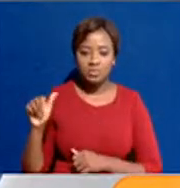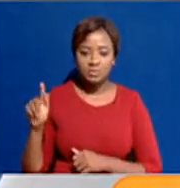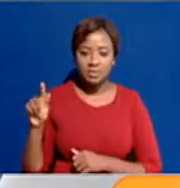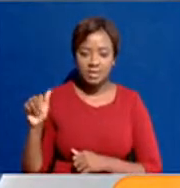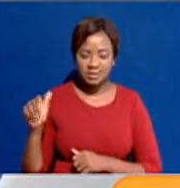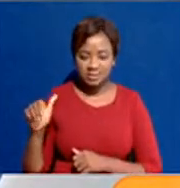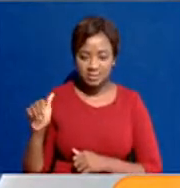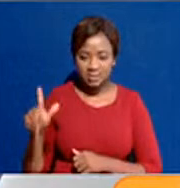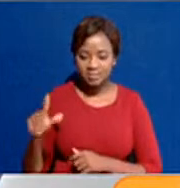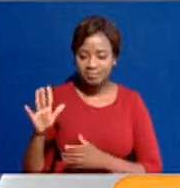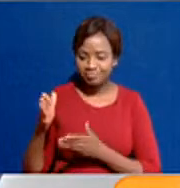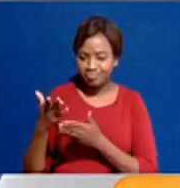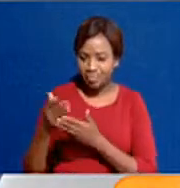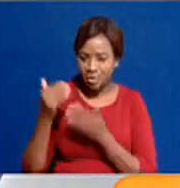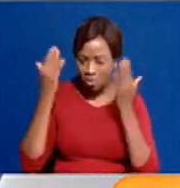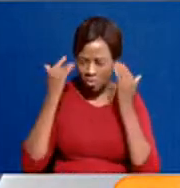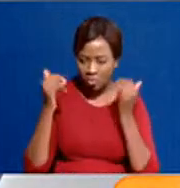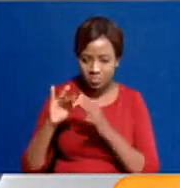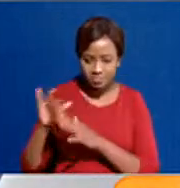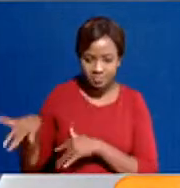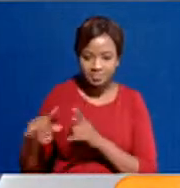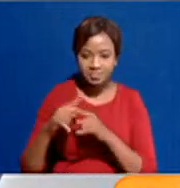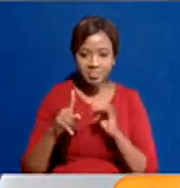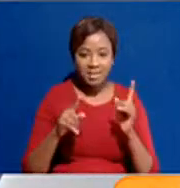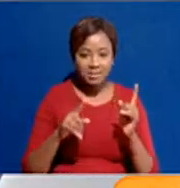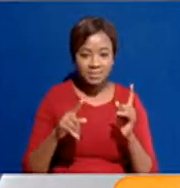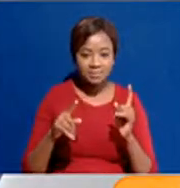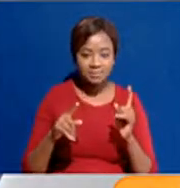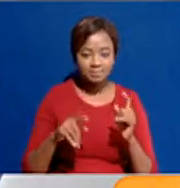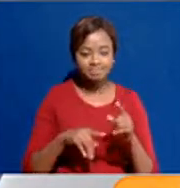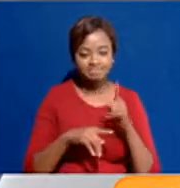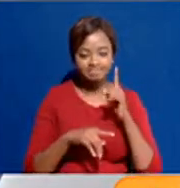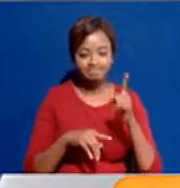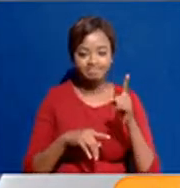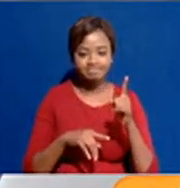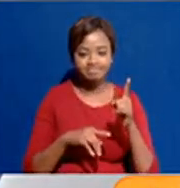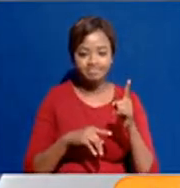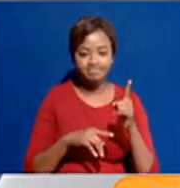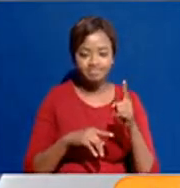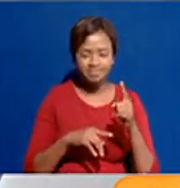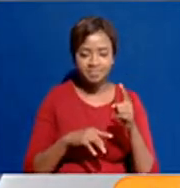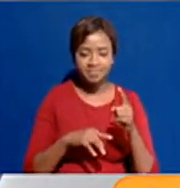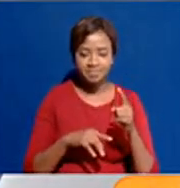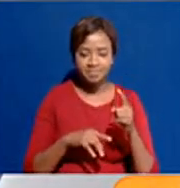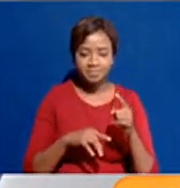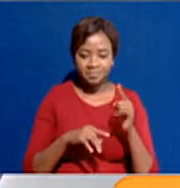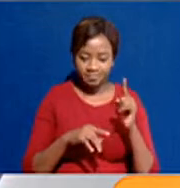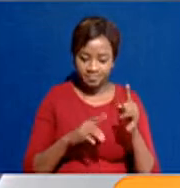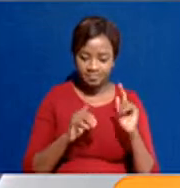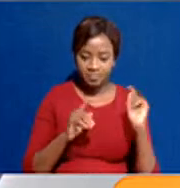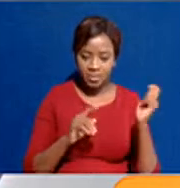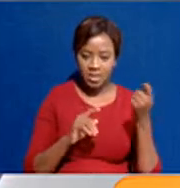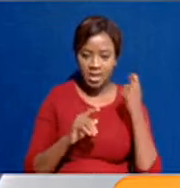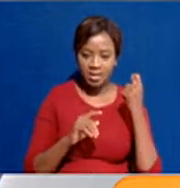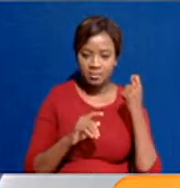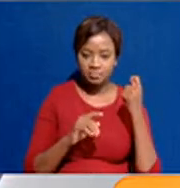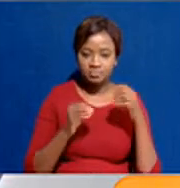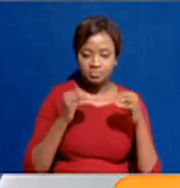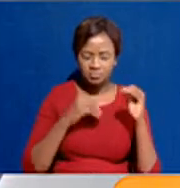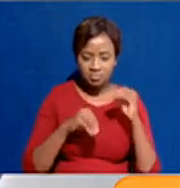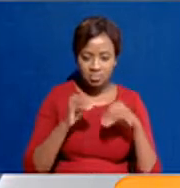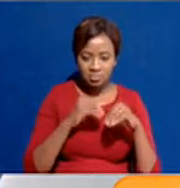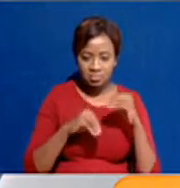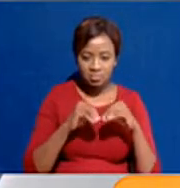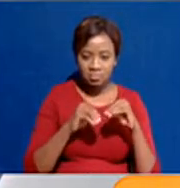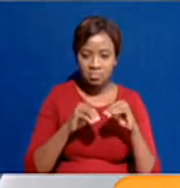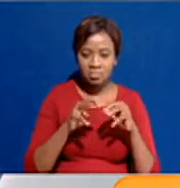way that will go. Legally, this is the position. This is Kenya. Electoral management